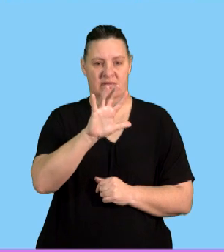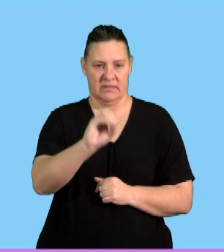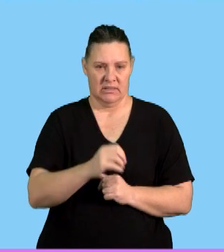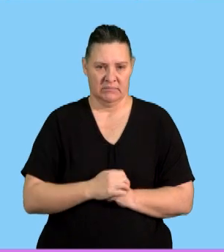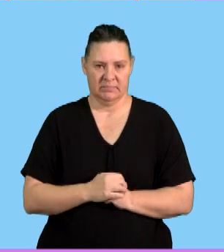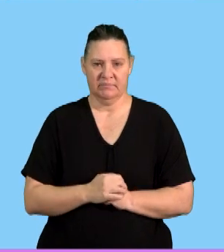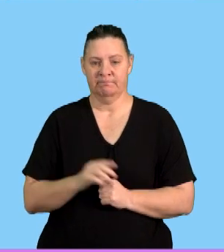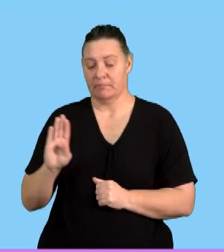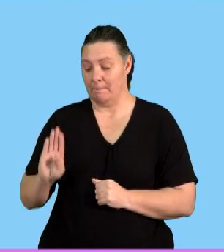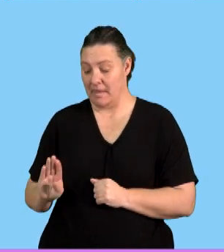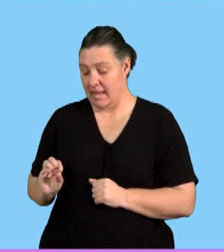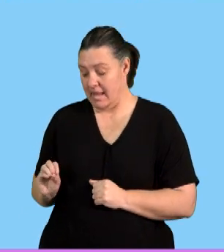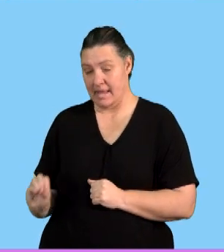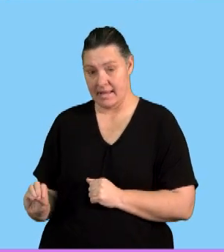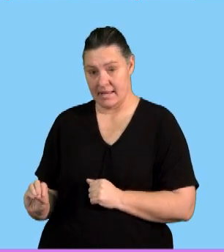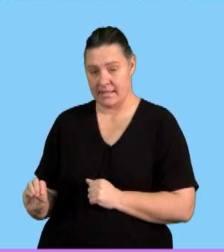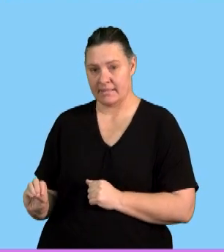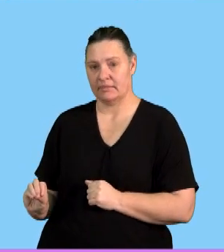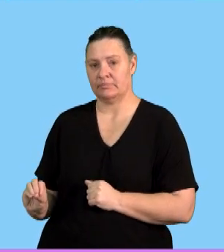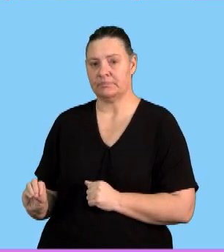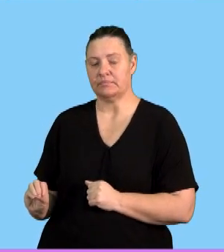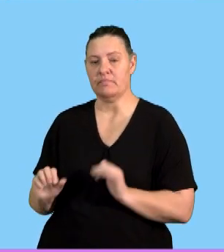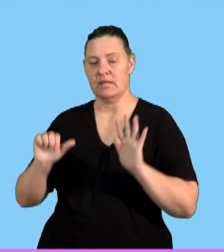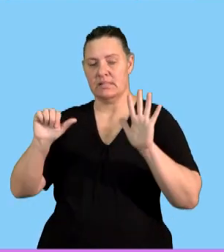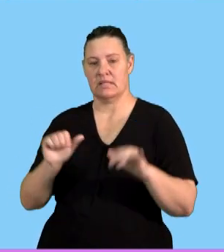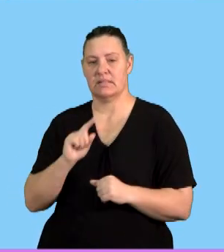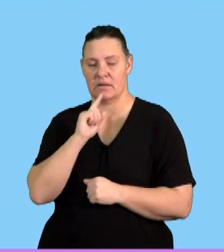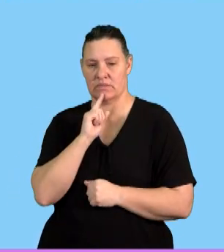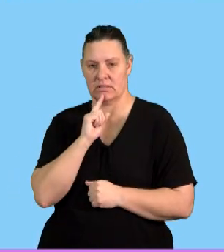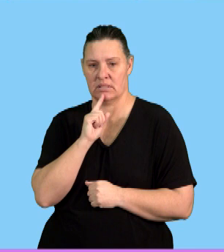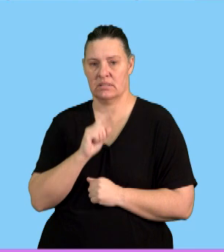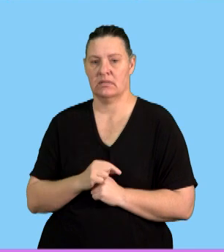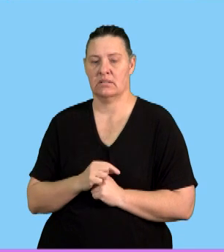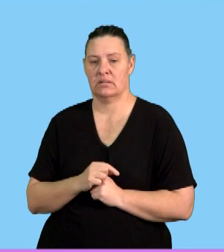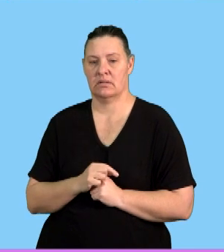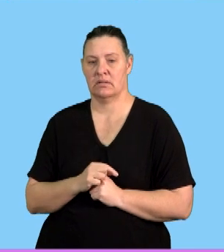3,750, and at B, we're going to write